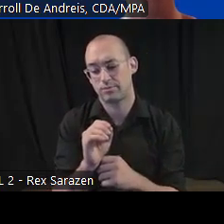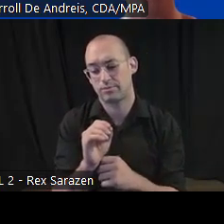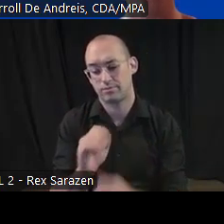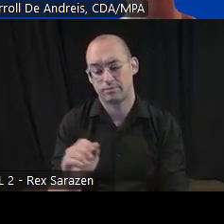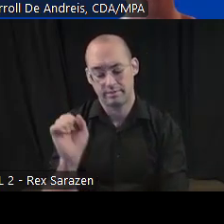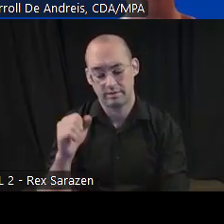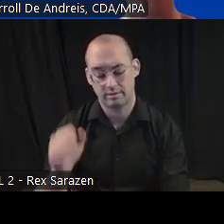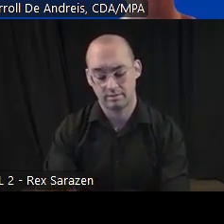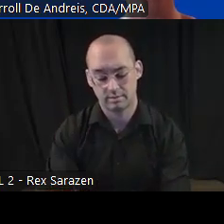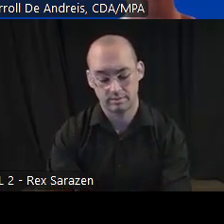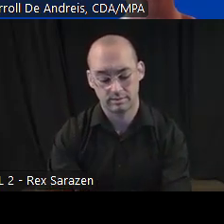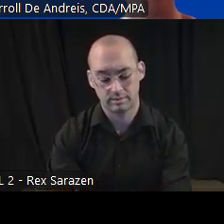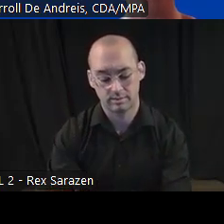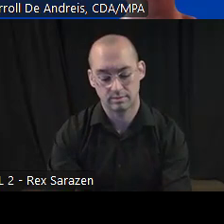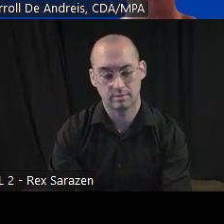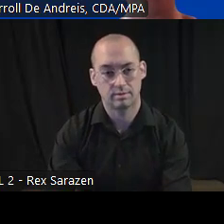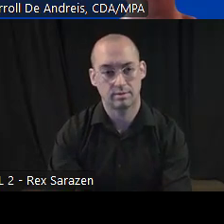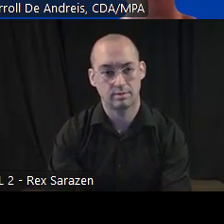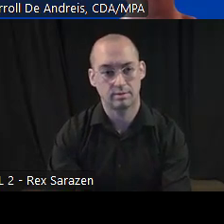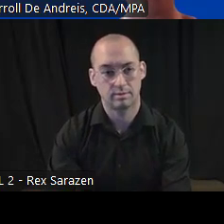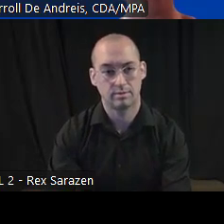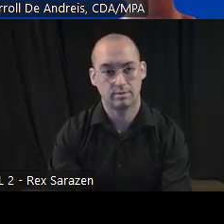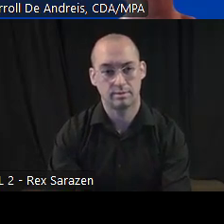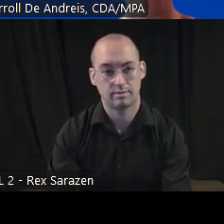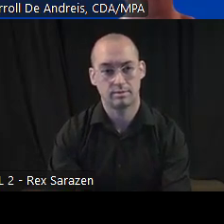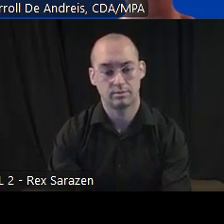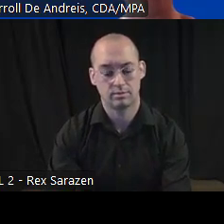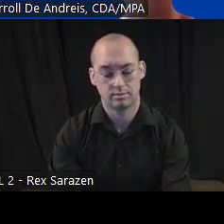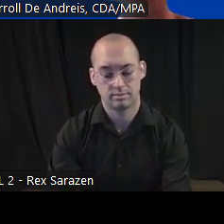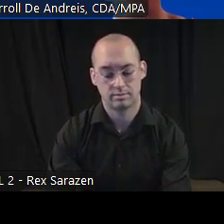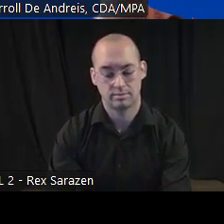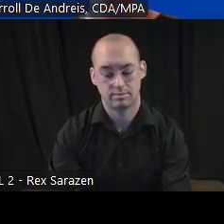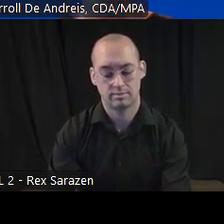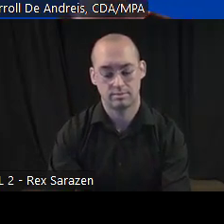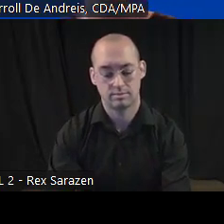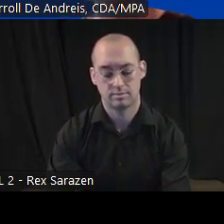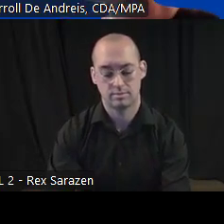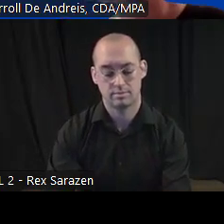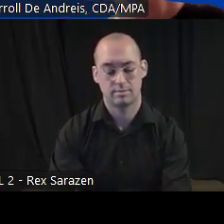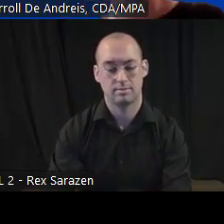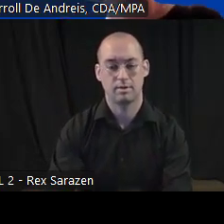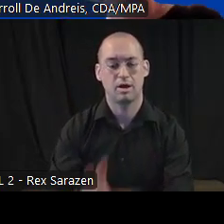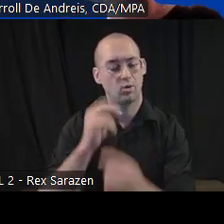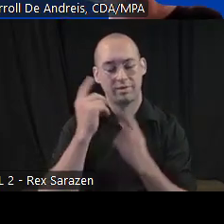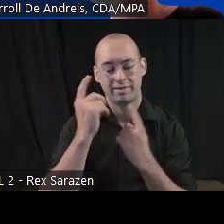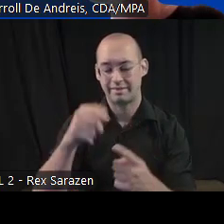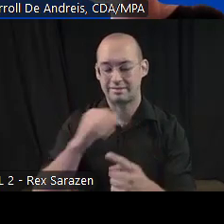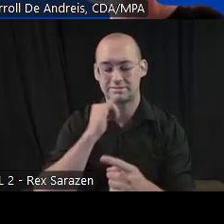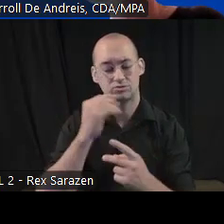yeah, I do not think this is a good option at all.